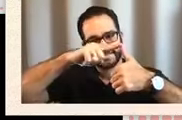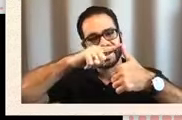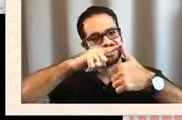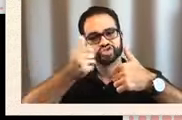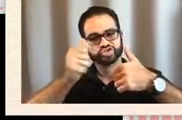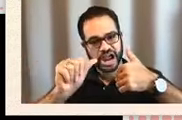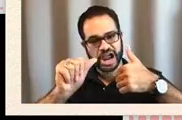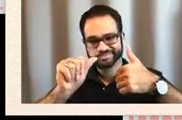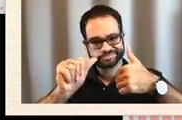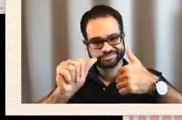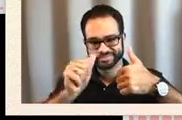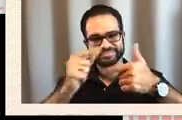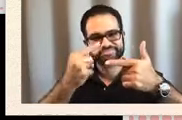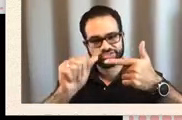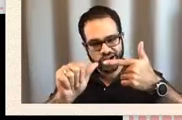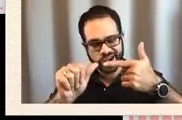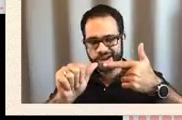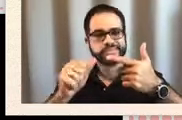tried other things first.